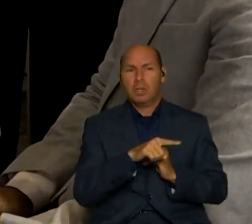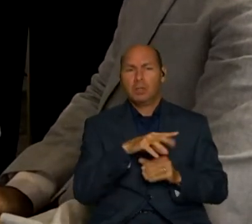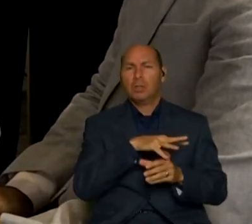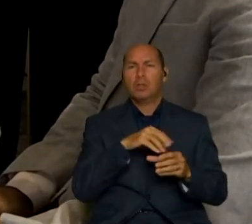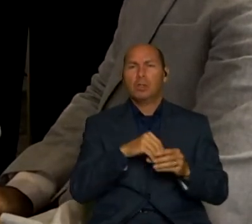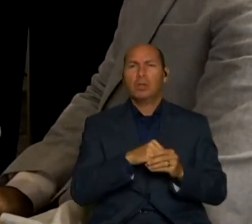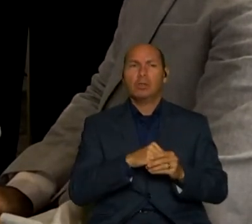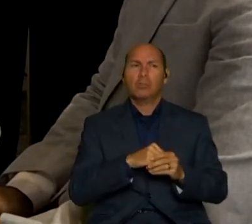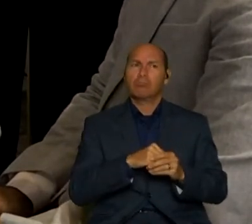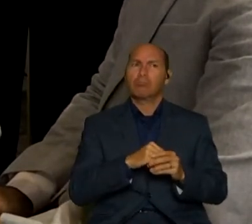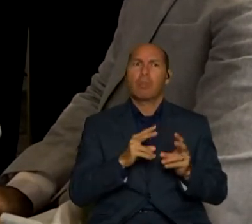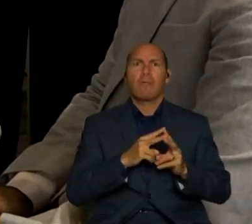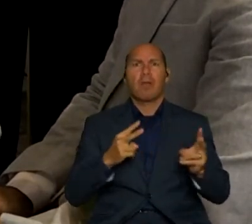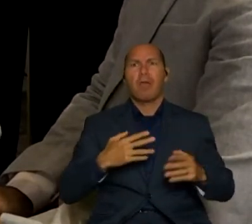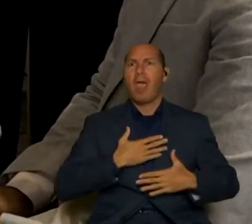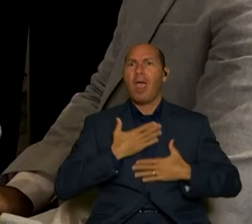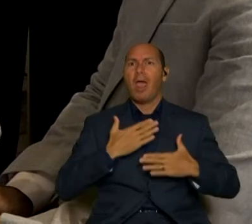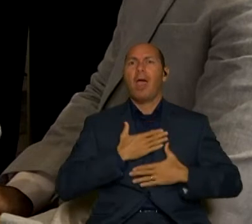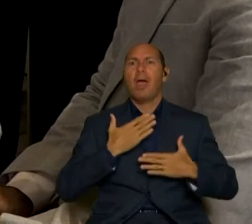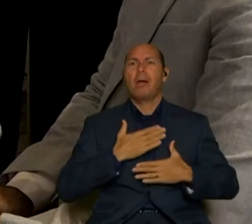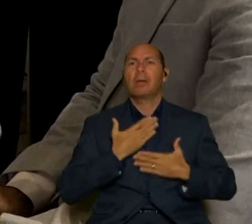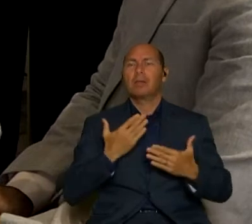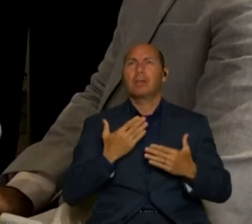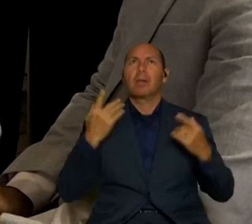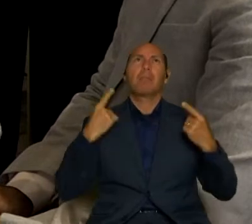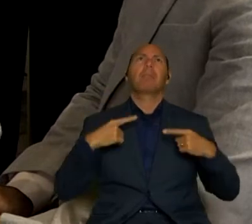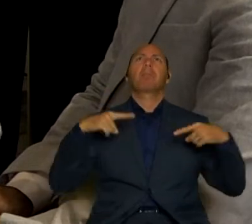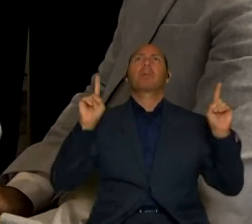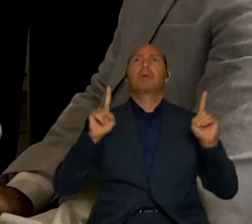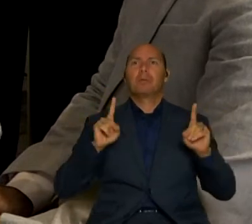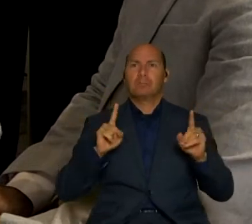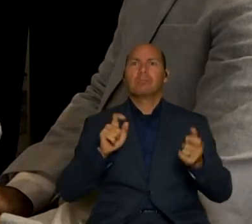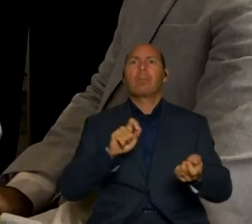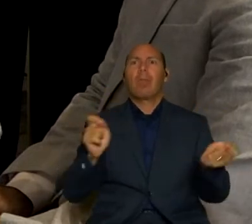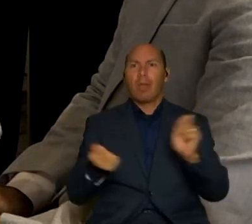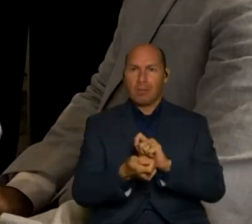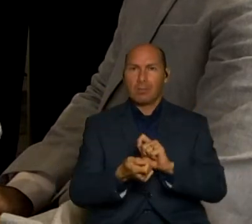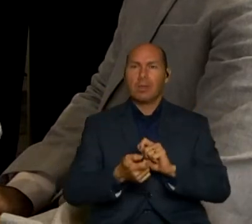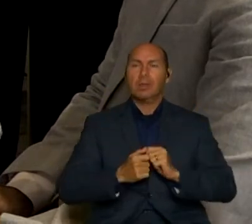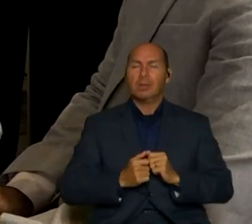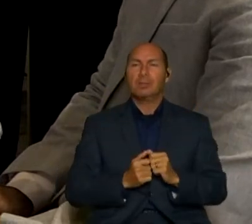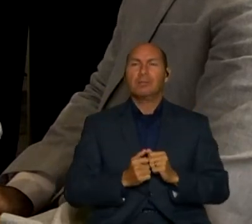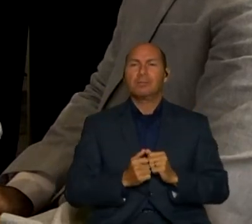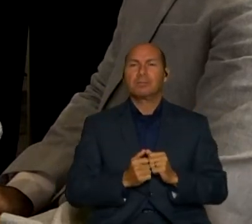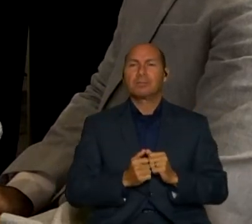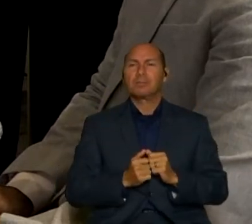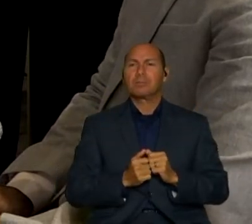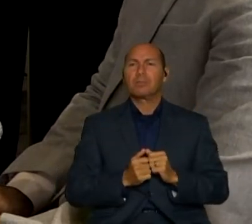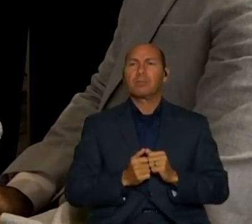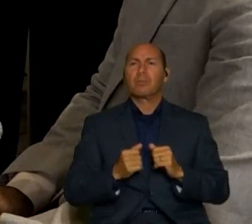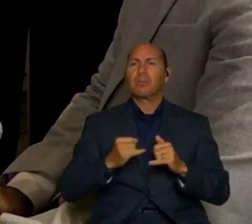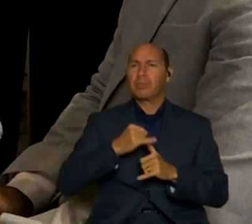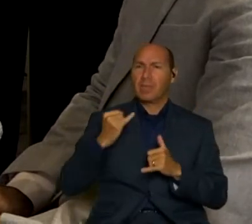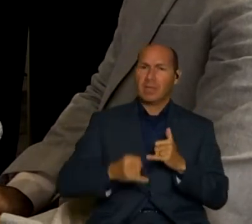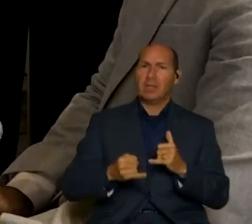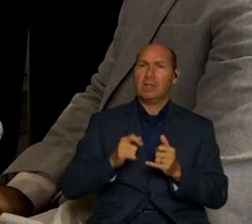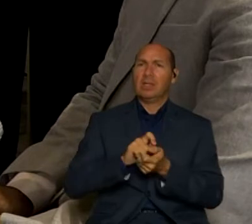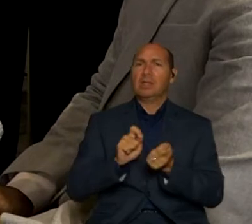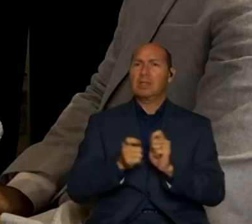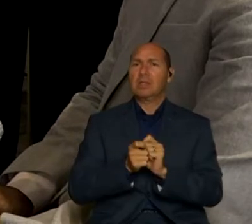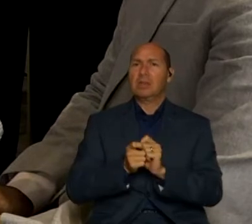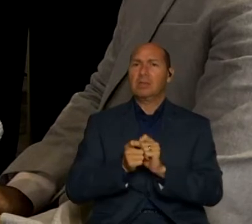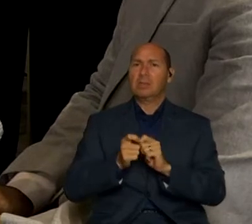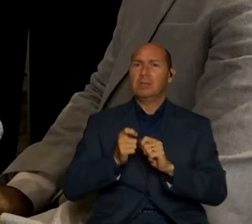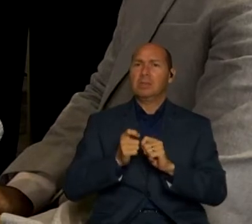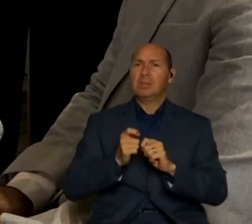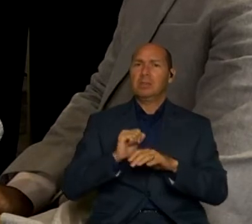extremely happy that finally we have done something. The last reform that was implemented in Hacienda was